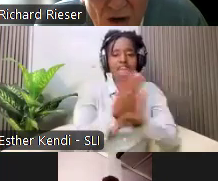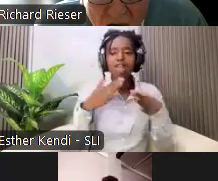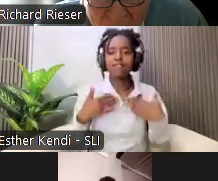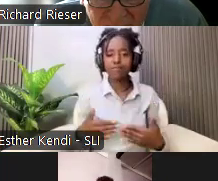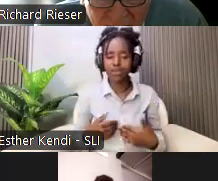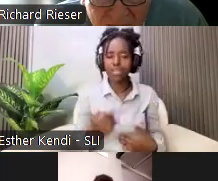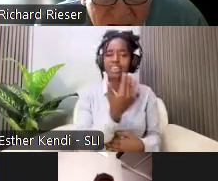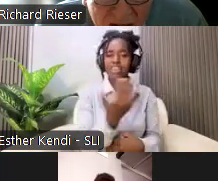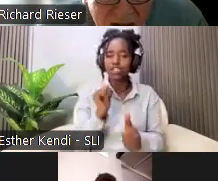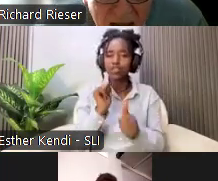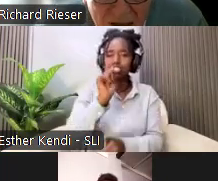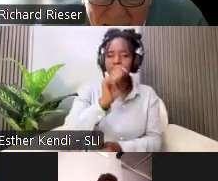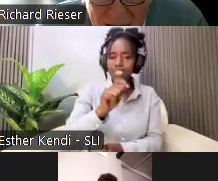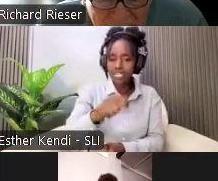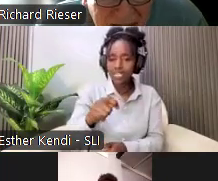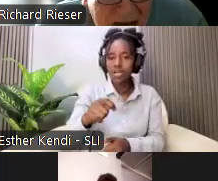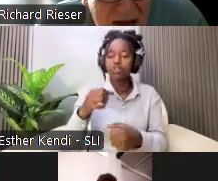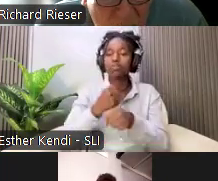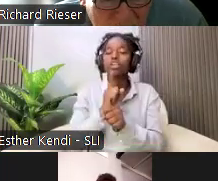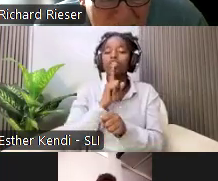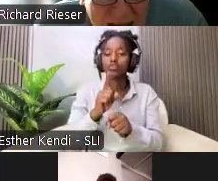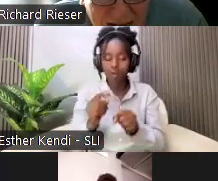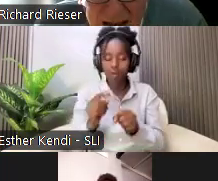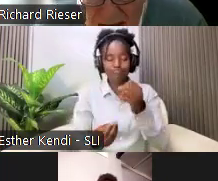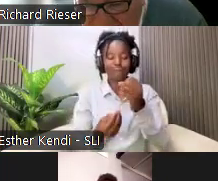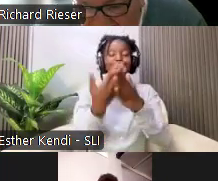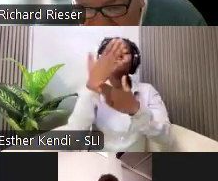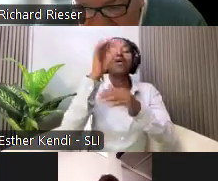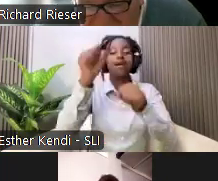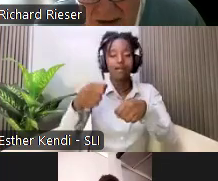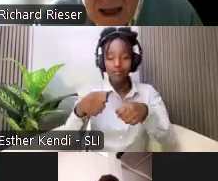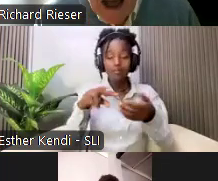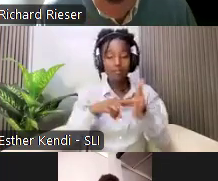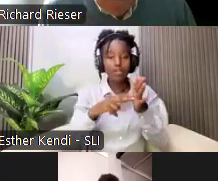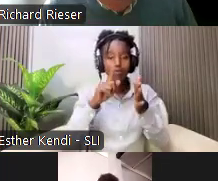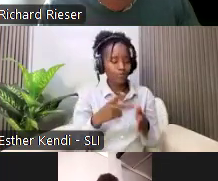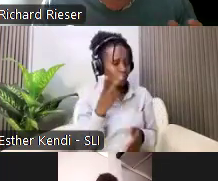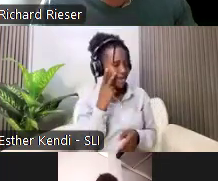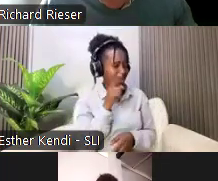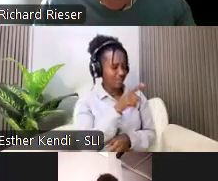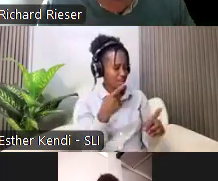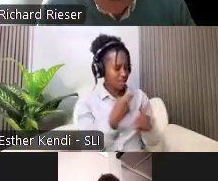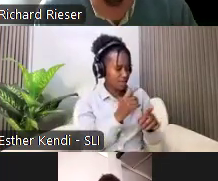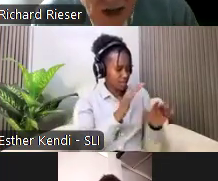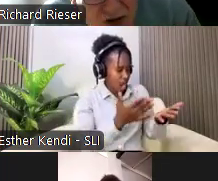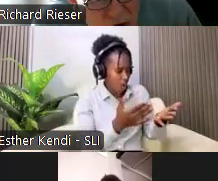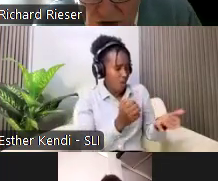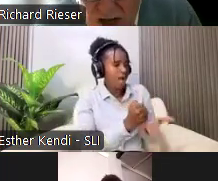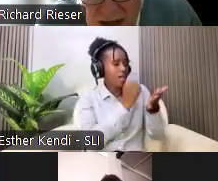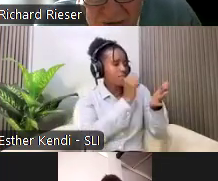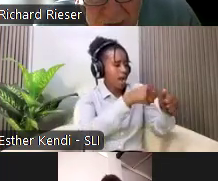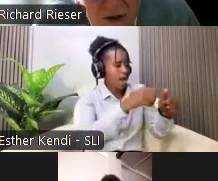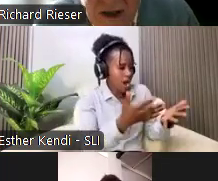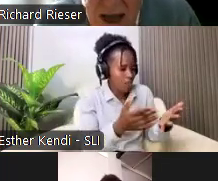to thrive. And that means looking at their differences. And that means, for instance, in education,